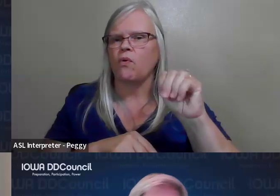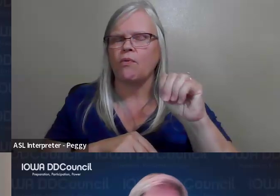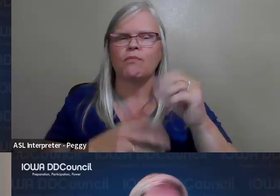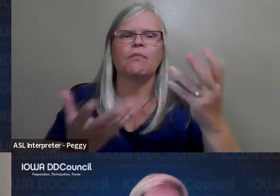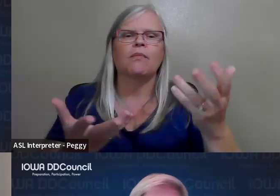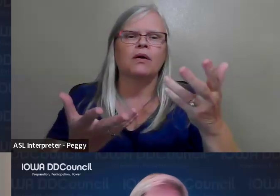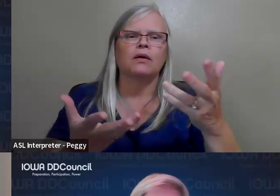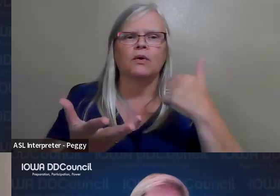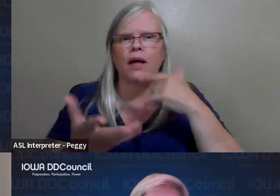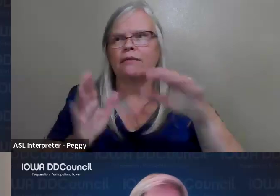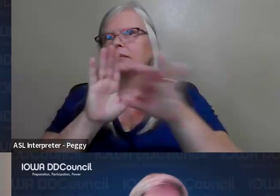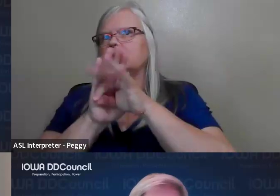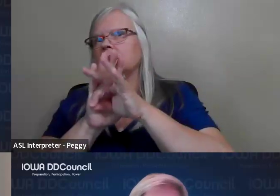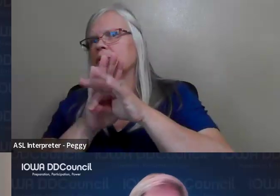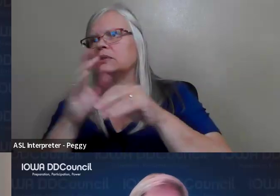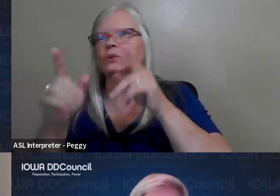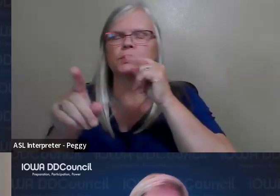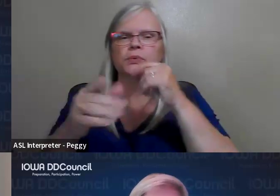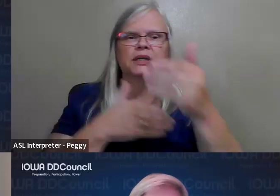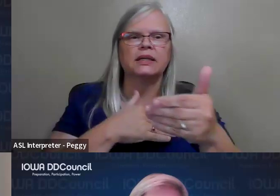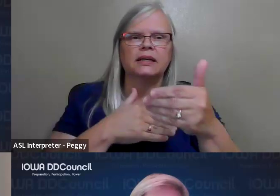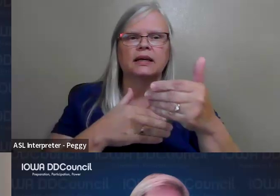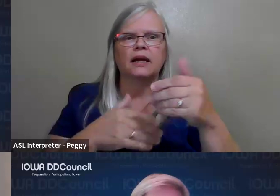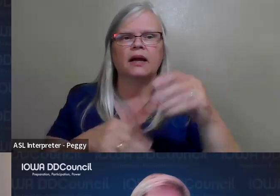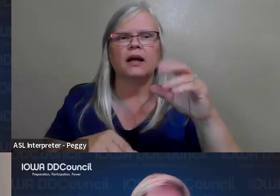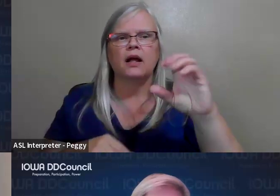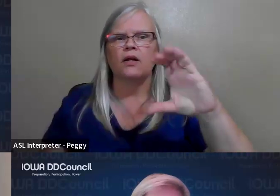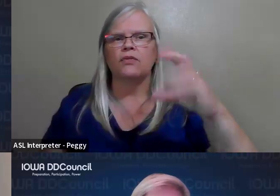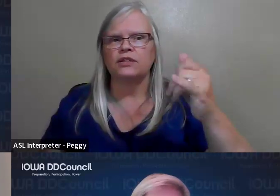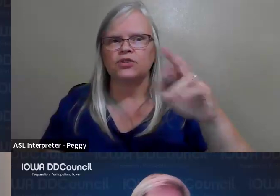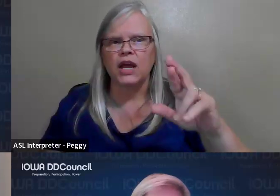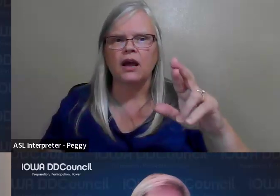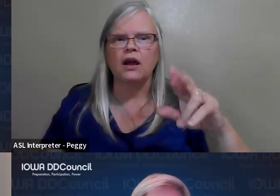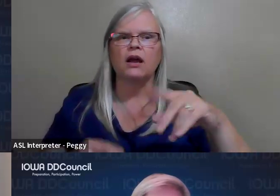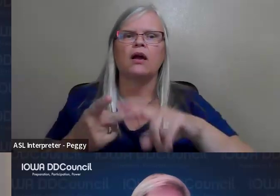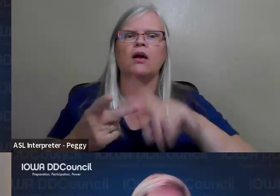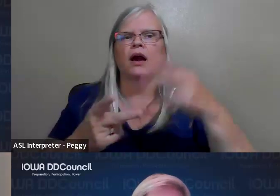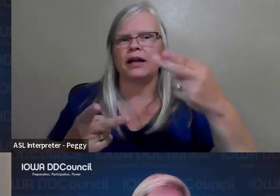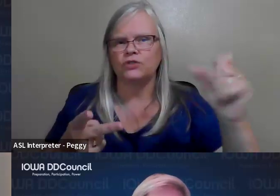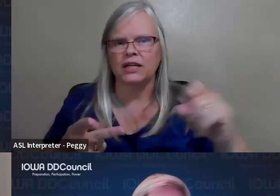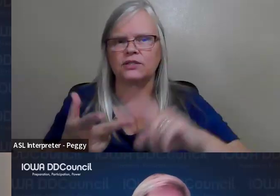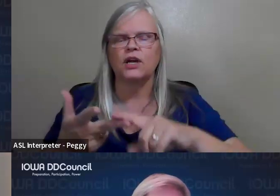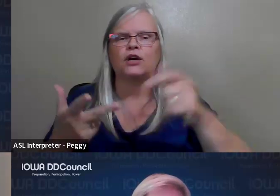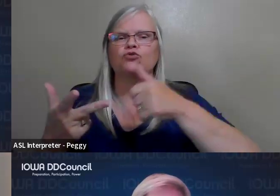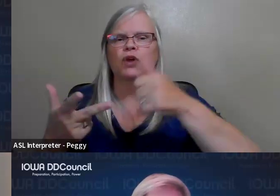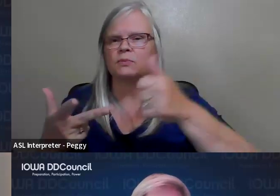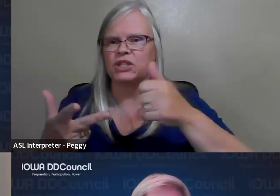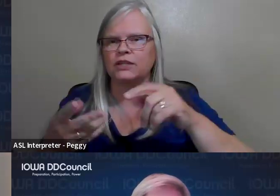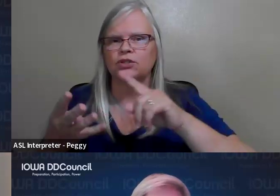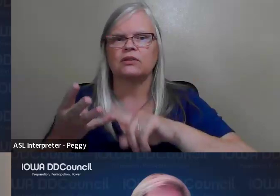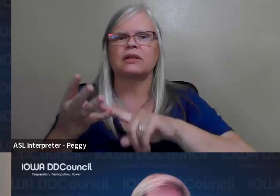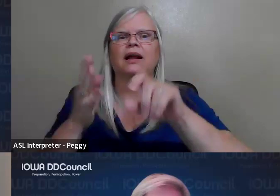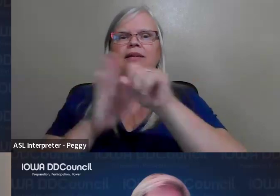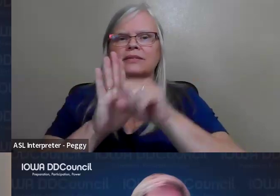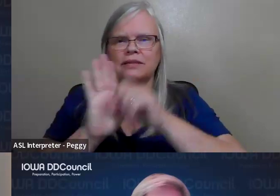new appointment. And I've heard the chairs from HHS, transportation, state government all want that job. So there's going to